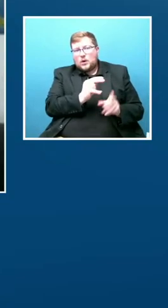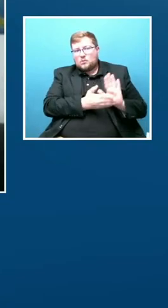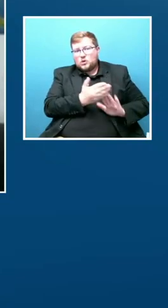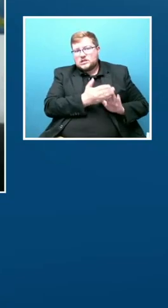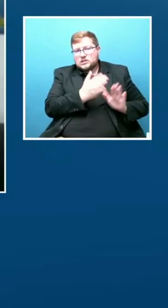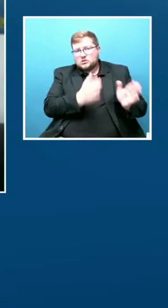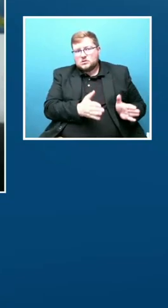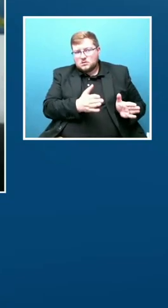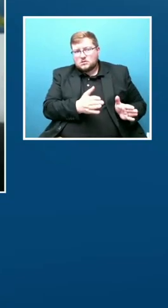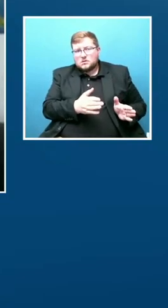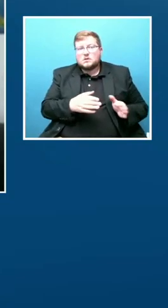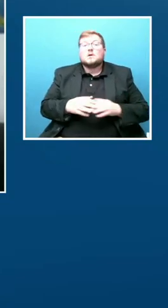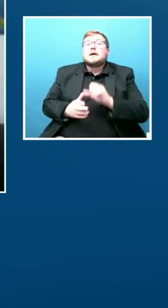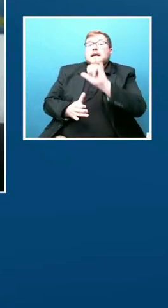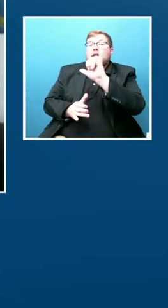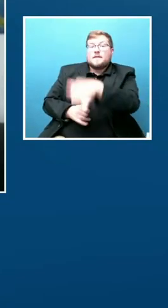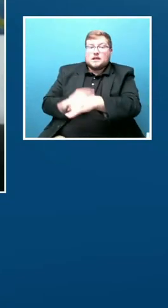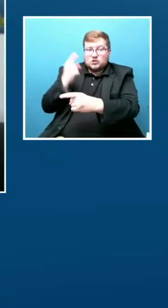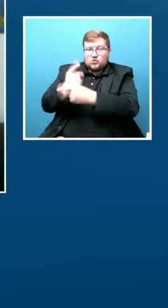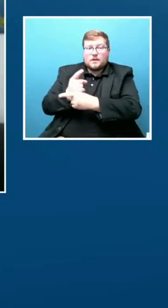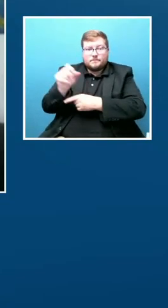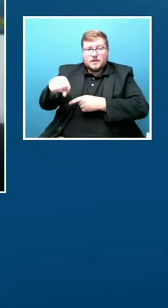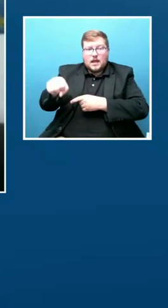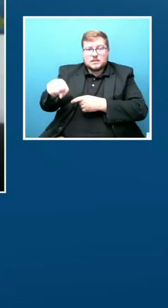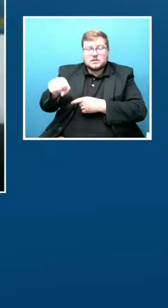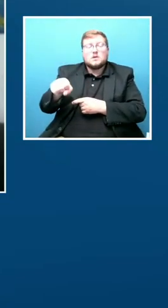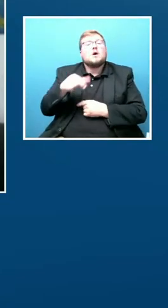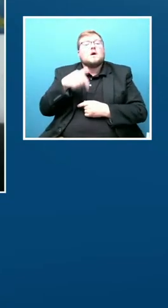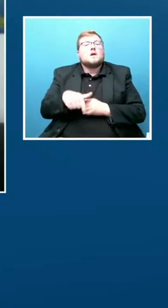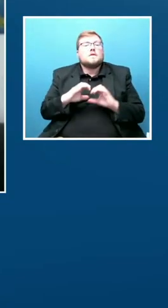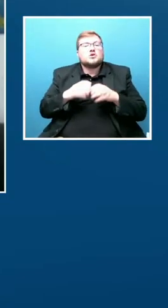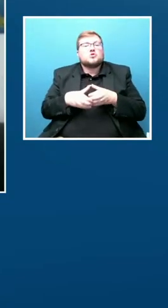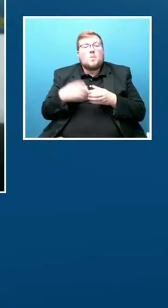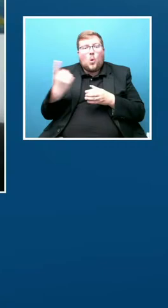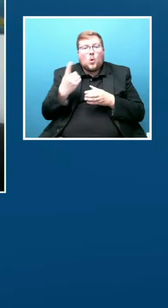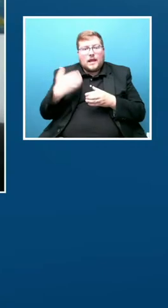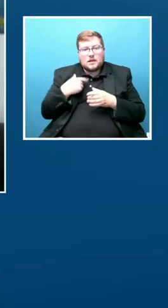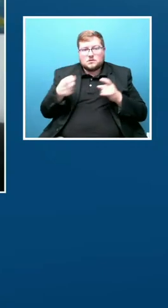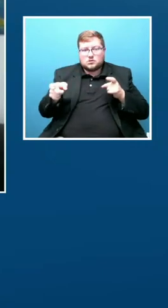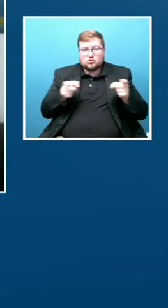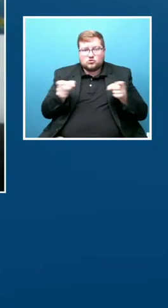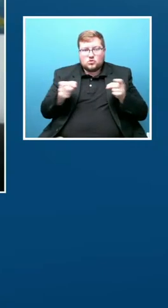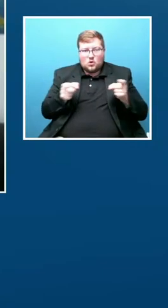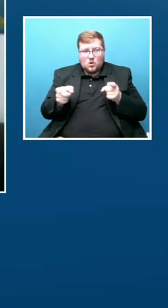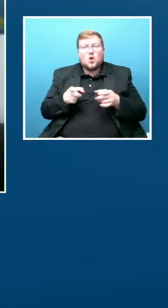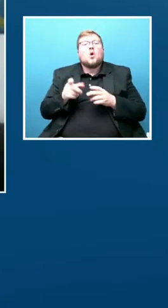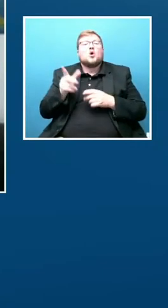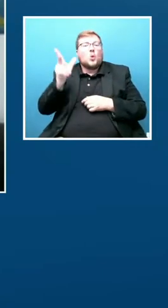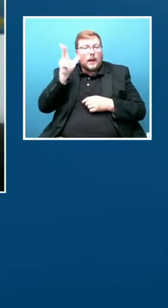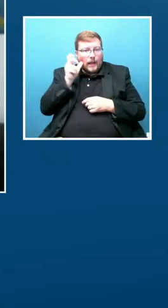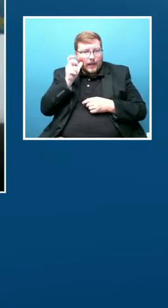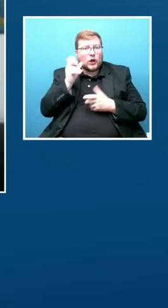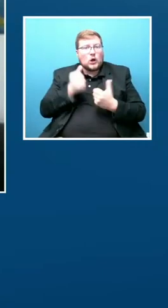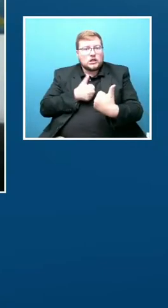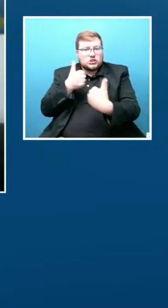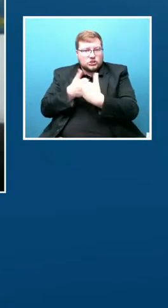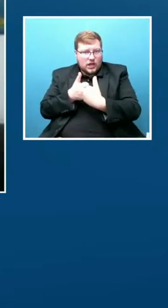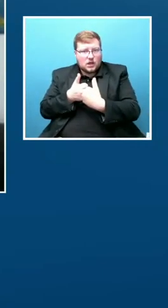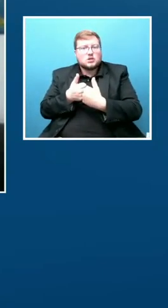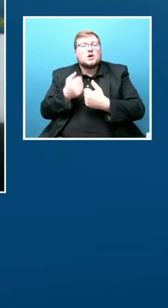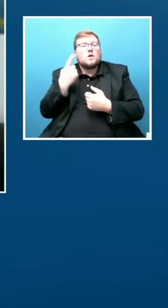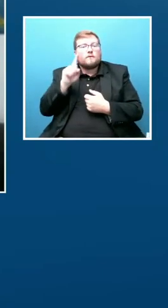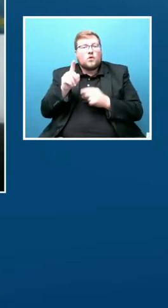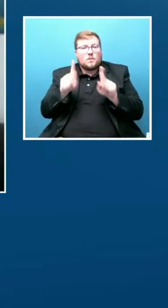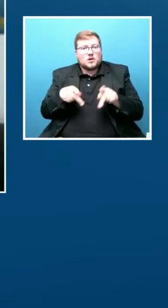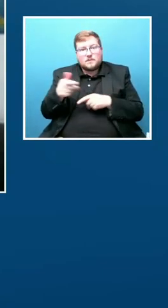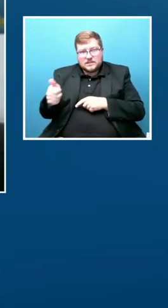Yes, sir, that's correct. This body only has jurisdiction to hear challenges to the credentials of